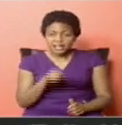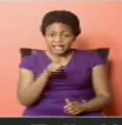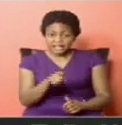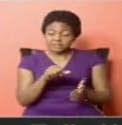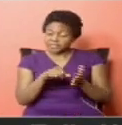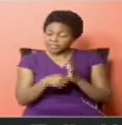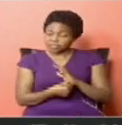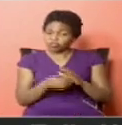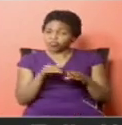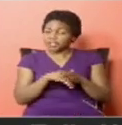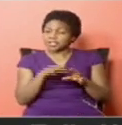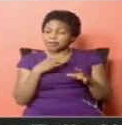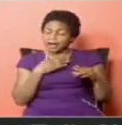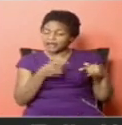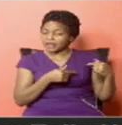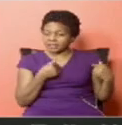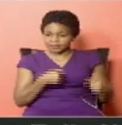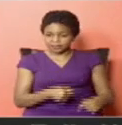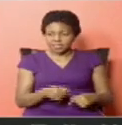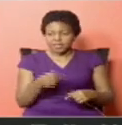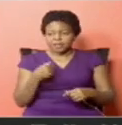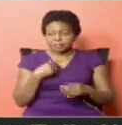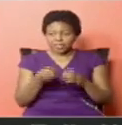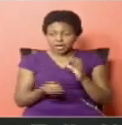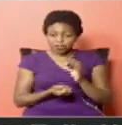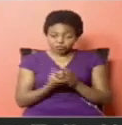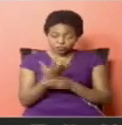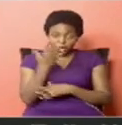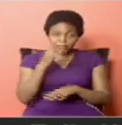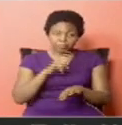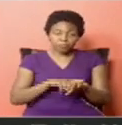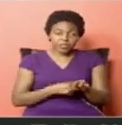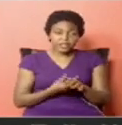heart because I grew up with a hearing loss.